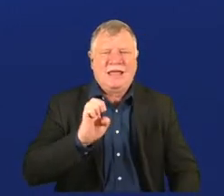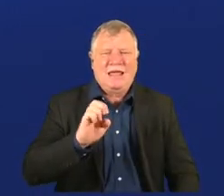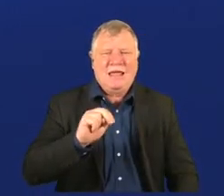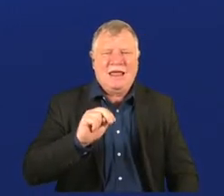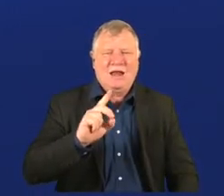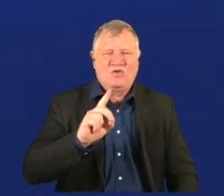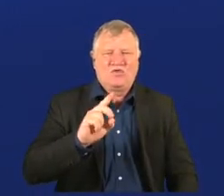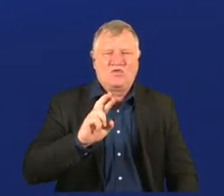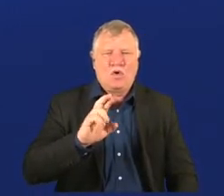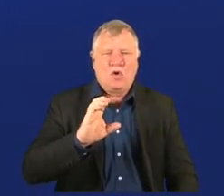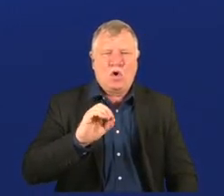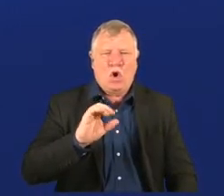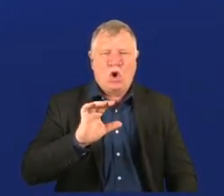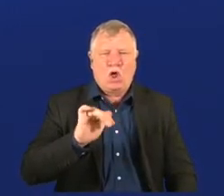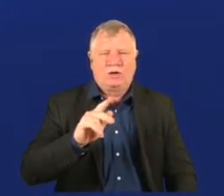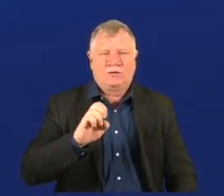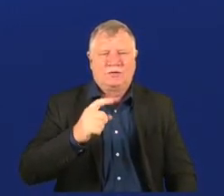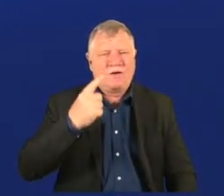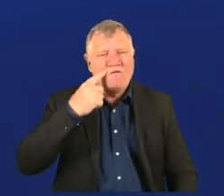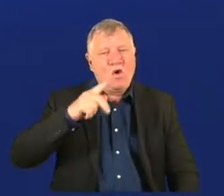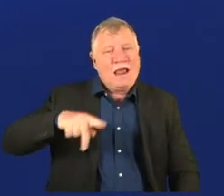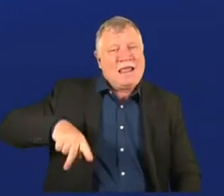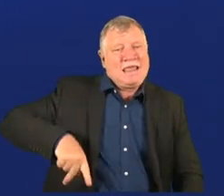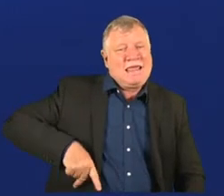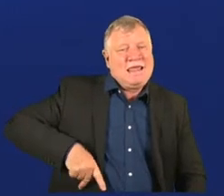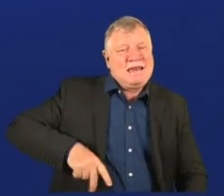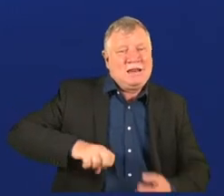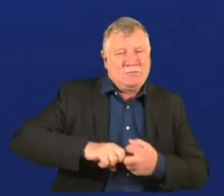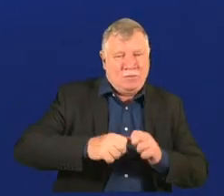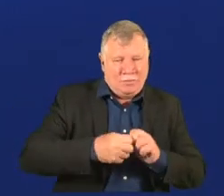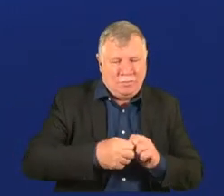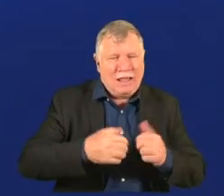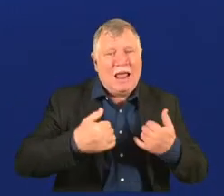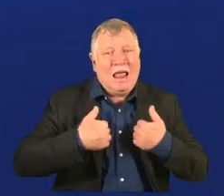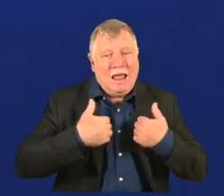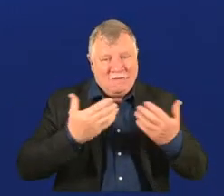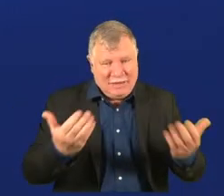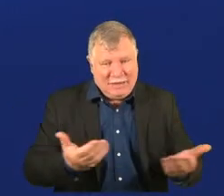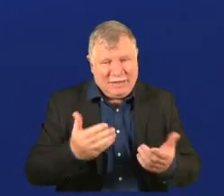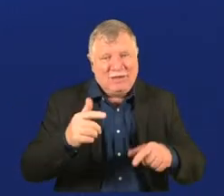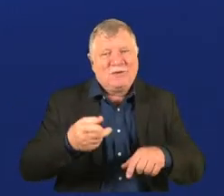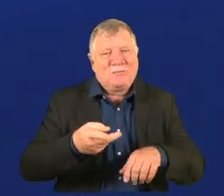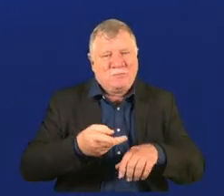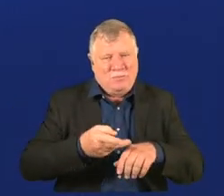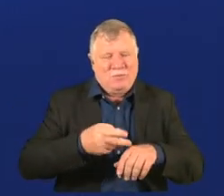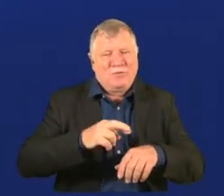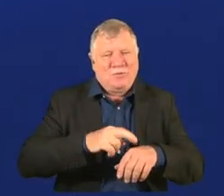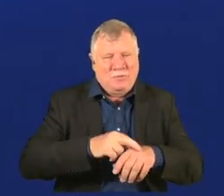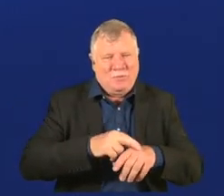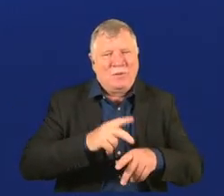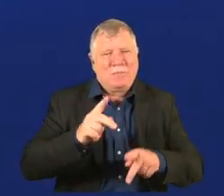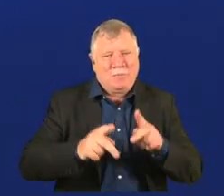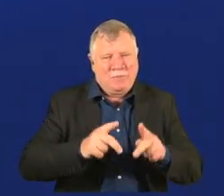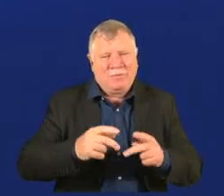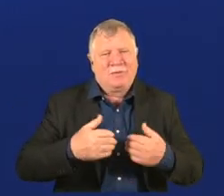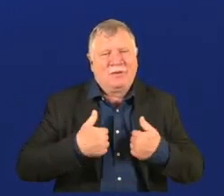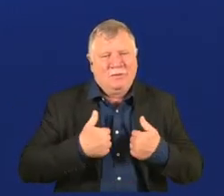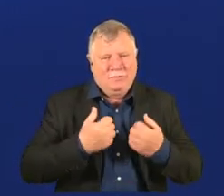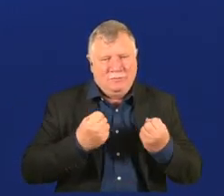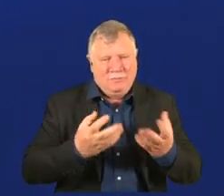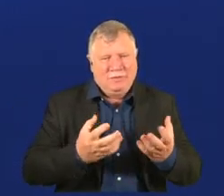endocrinologists. Endocrinologists treat chronic kidney disease, which is a very prevalent disease within the Puerto Rico